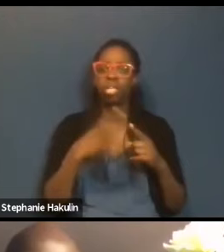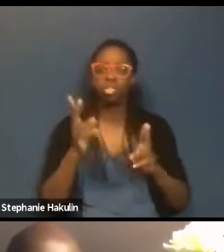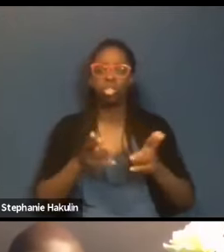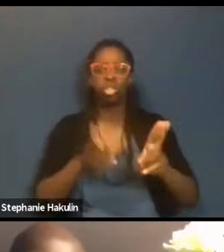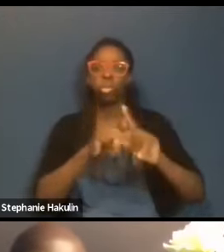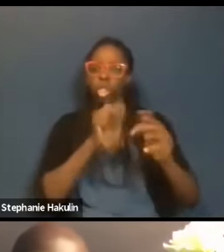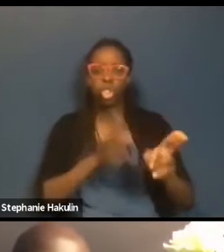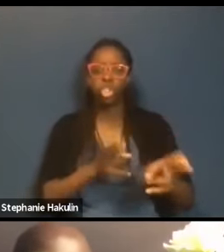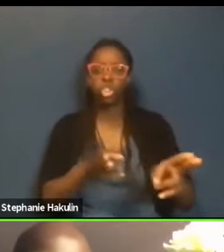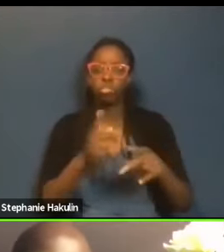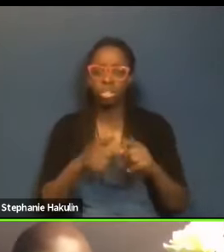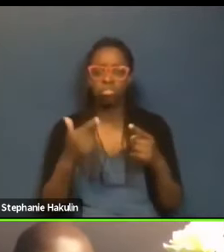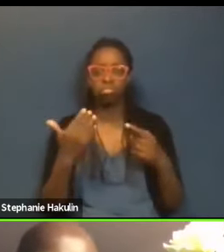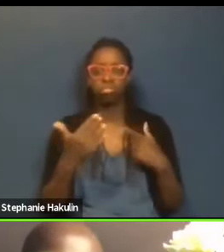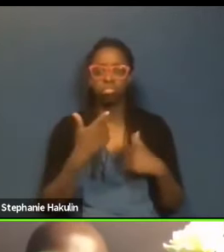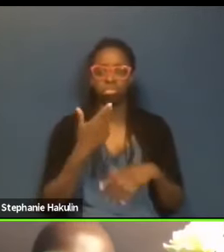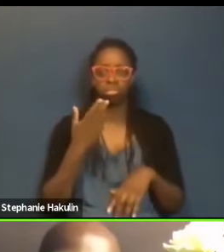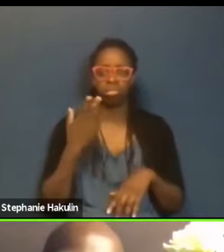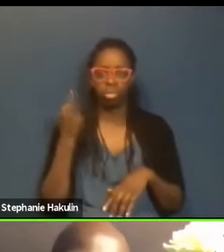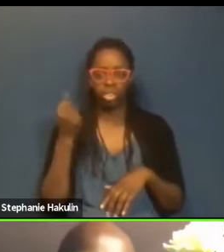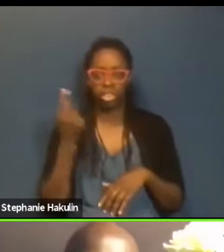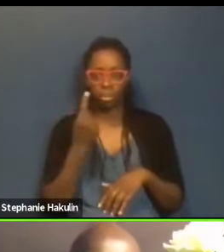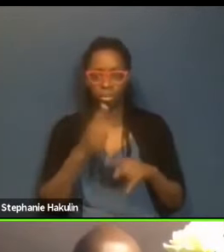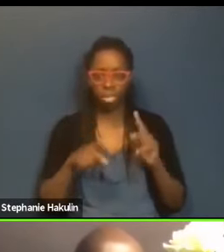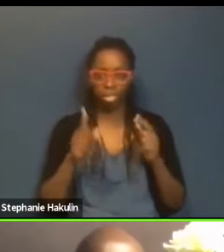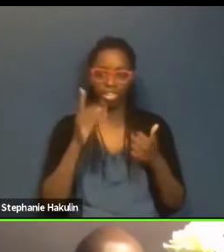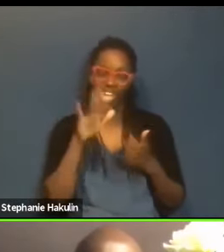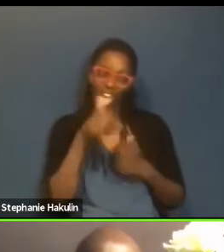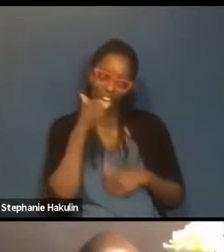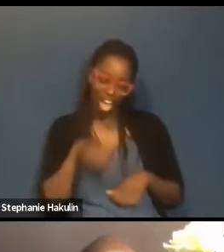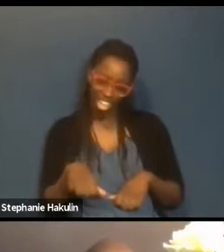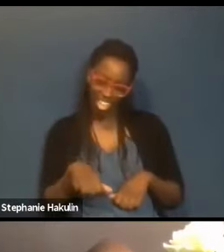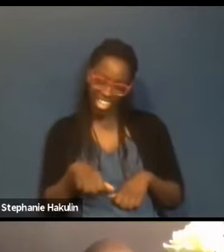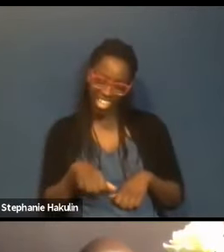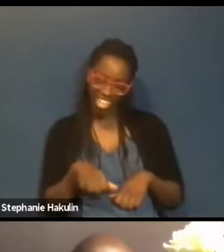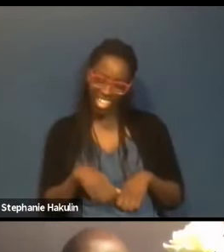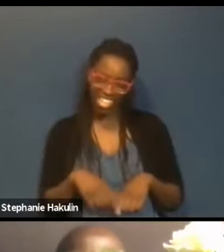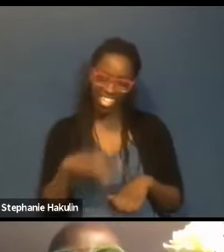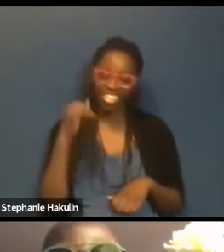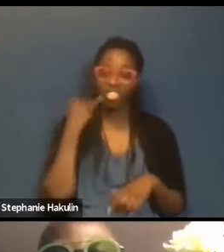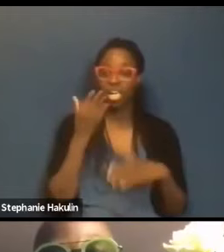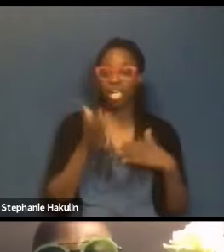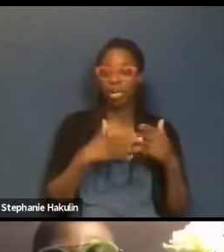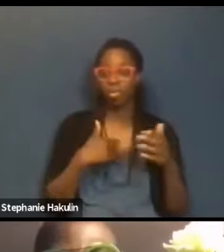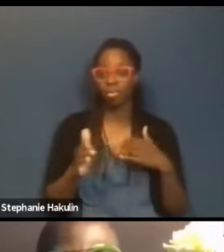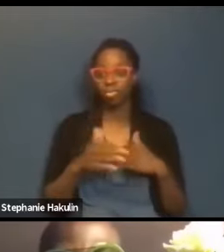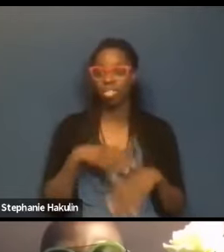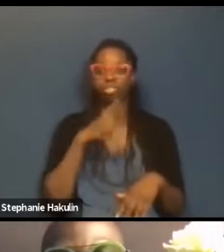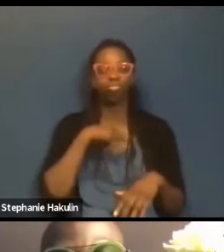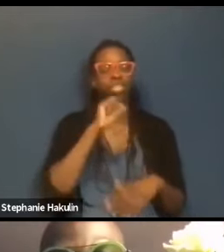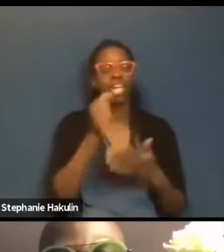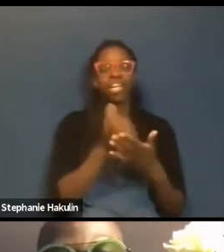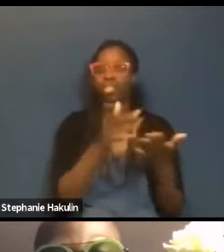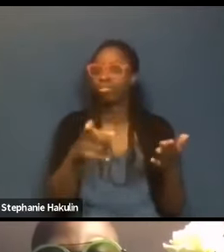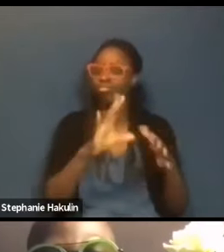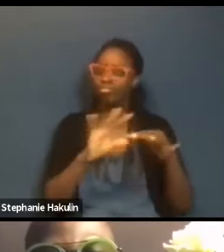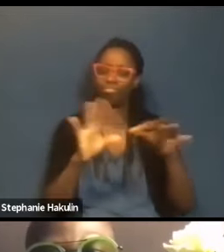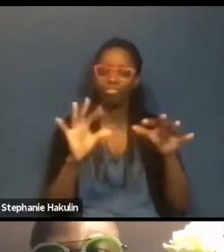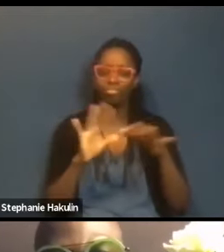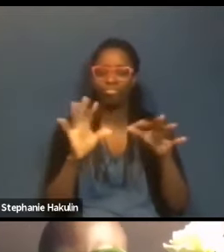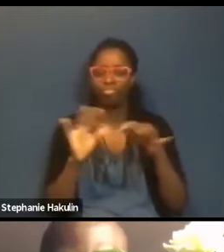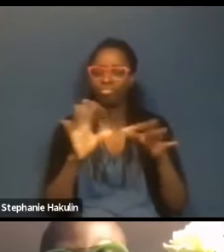girl. Nah, I'm just being petty. But I loved everything you just said about that poet. They really are coming